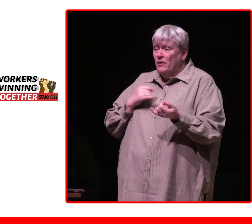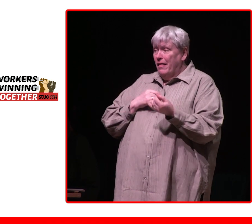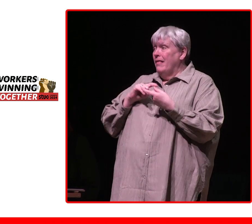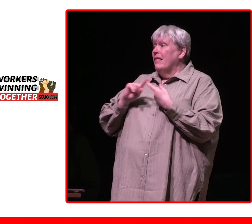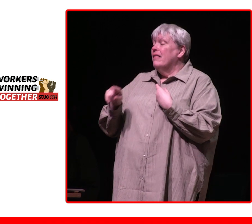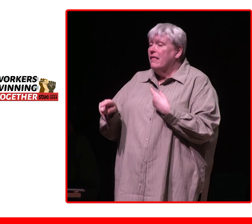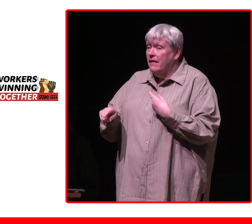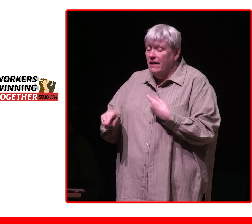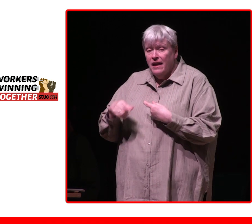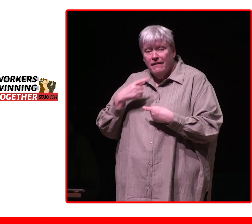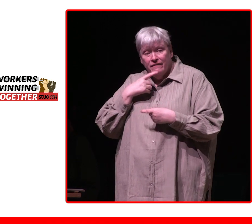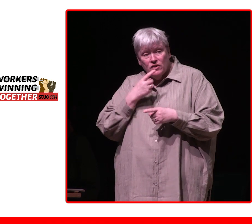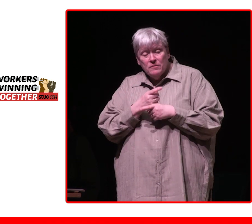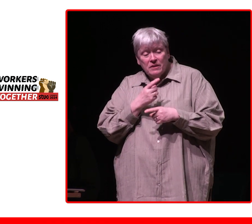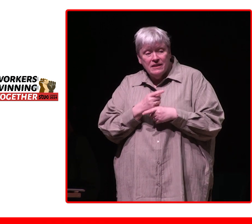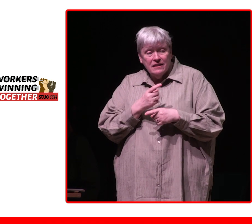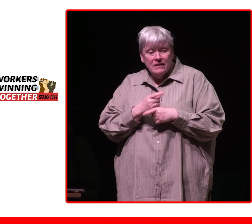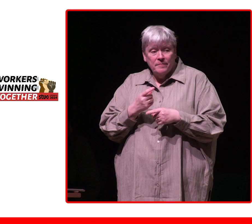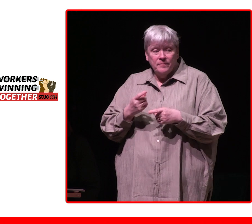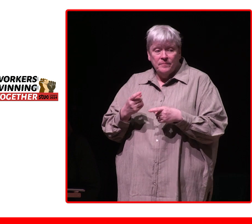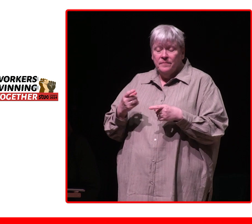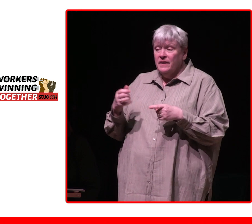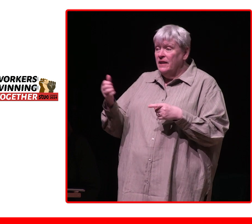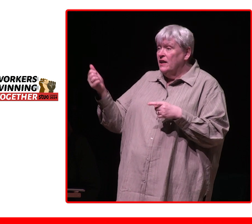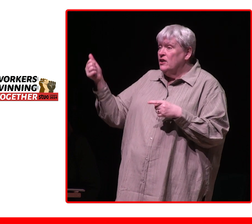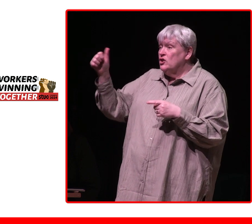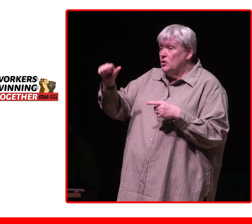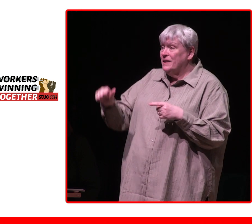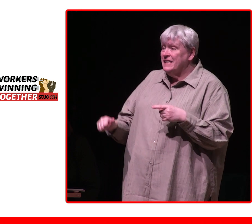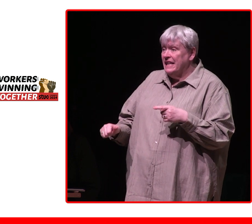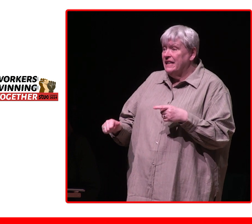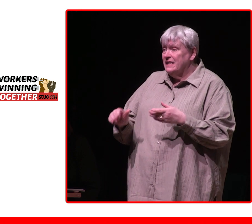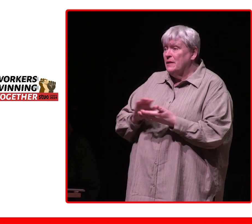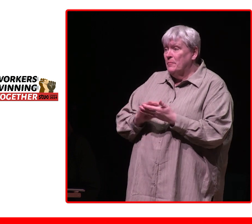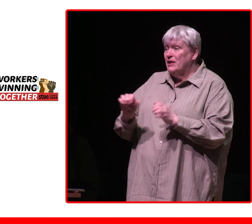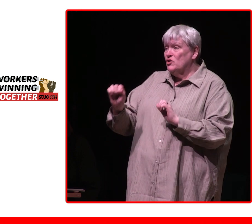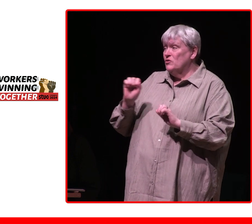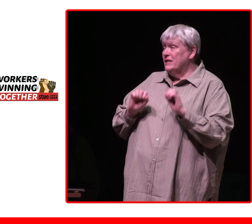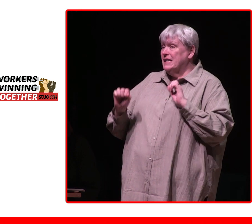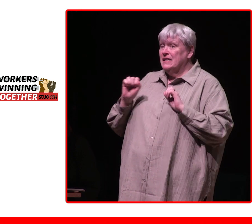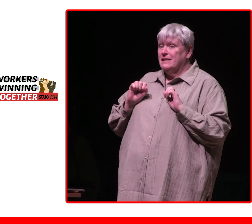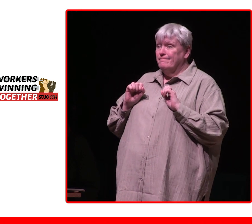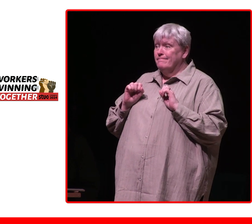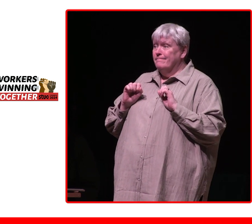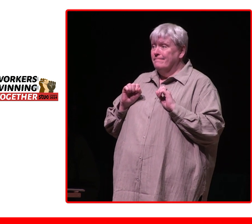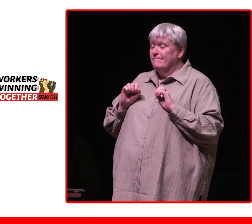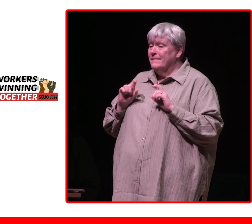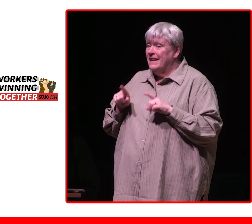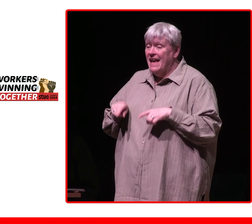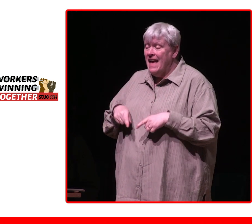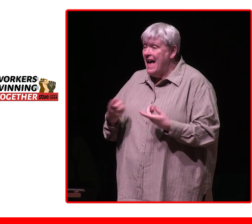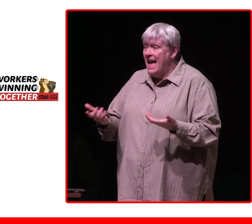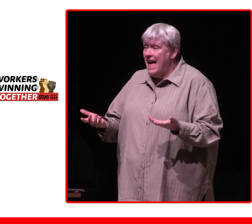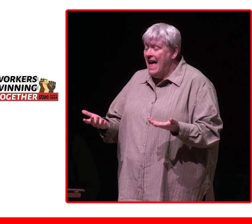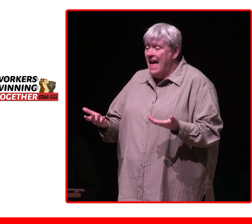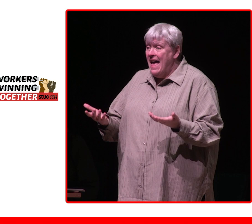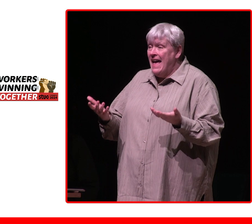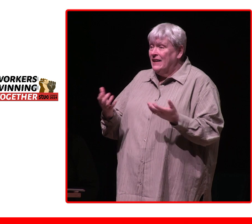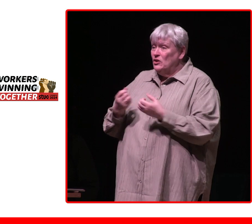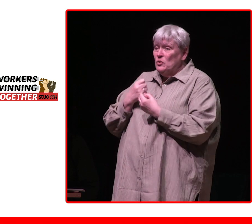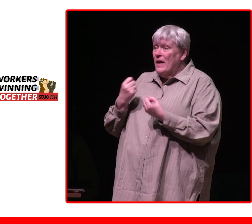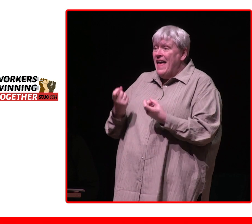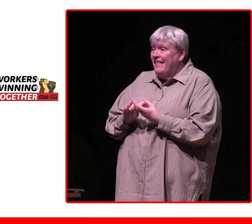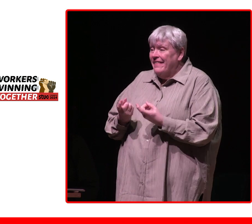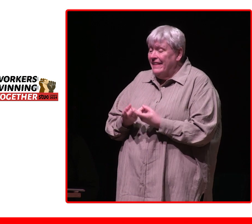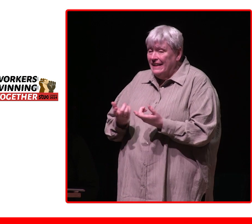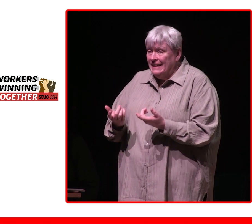speak to them, to exist is to resist. That's all they can do. They must exist.